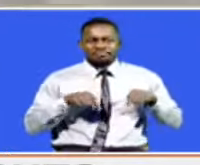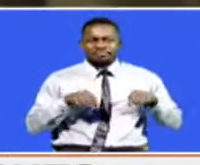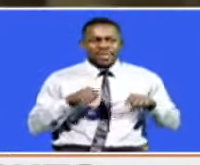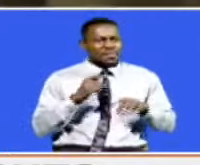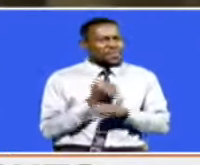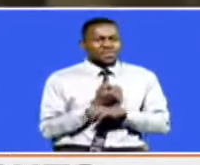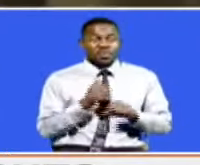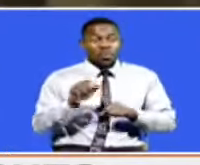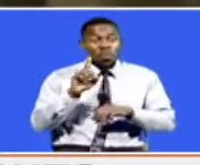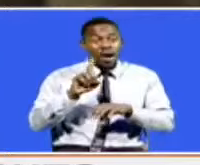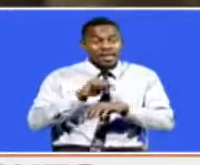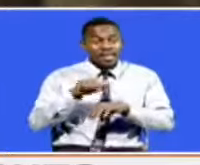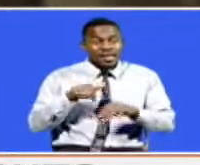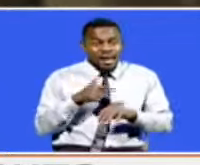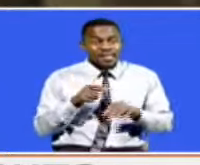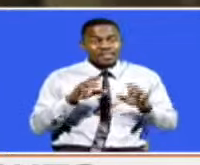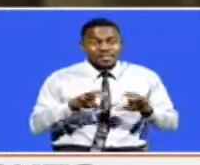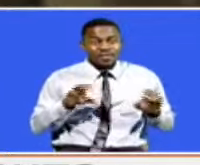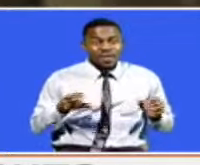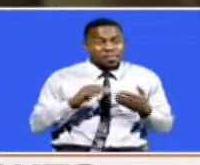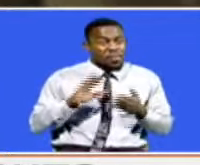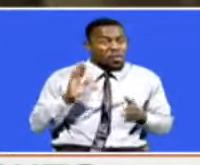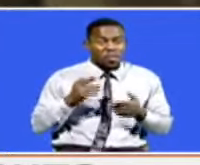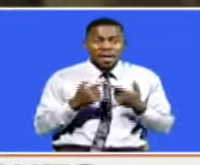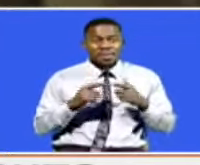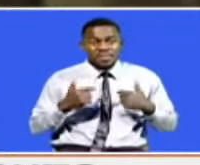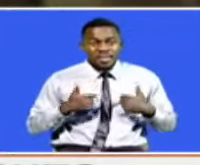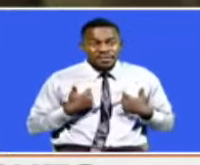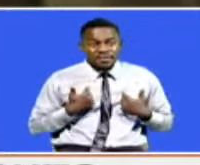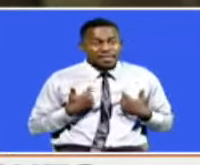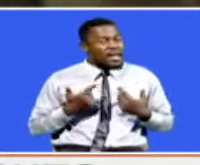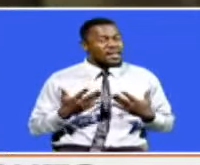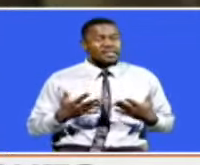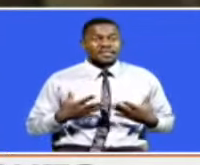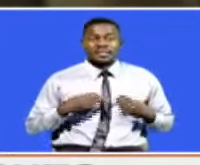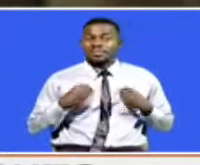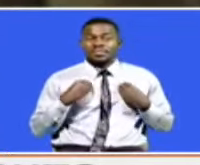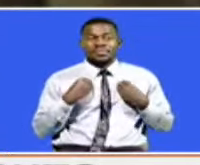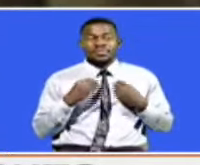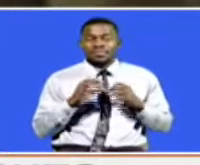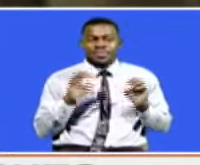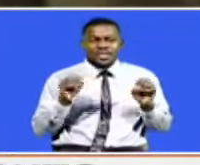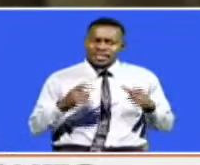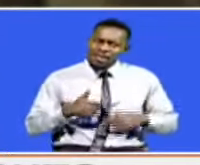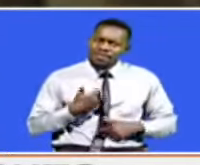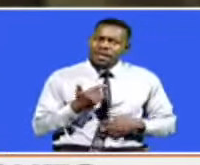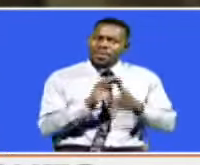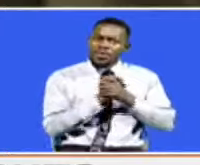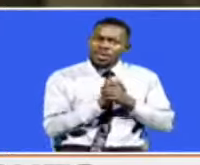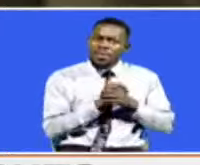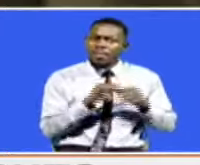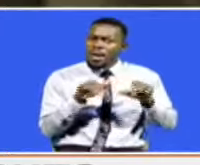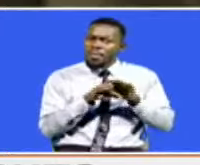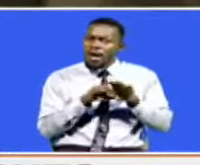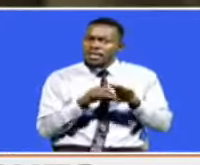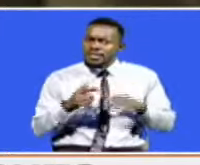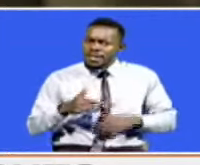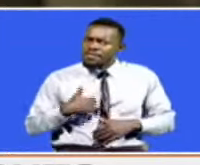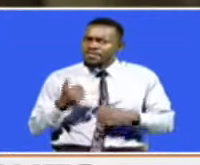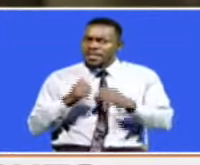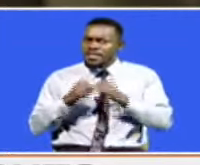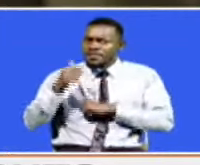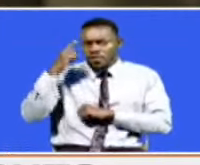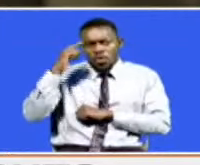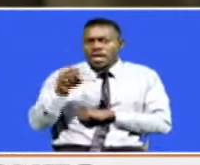year. 24 members of the NEC are the ones also who endorsed my position as being a Jubilee whip. So there's no position I've fought for or have